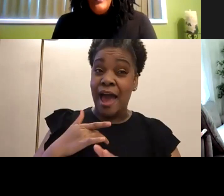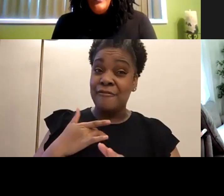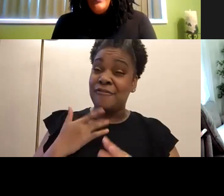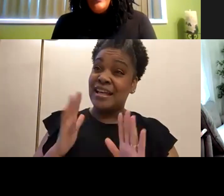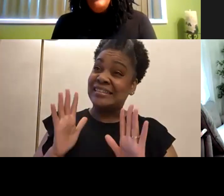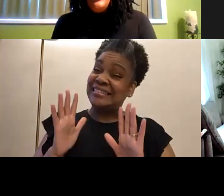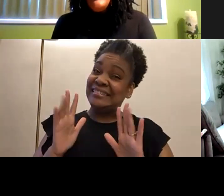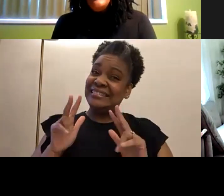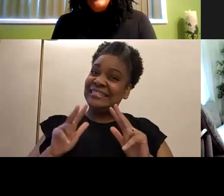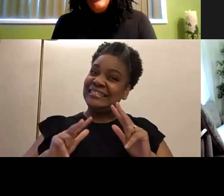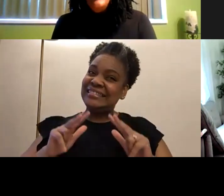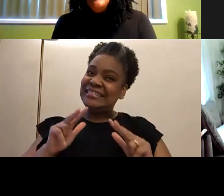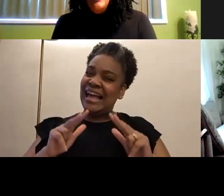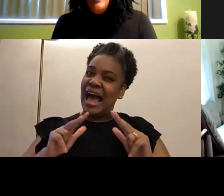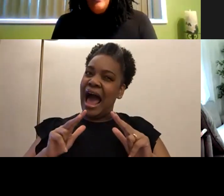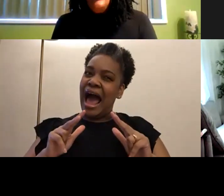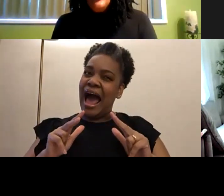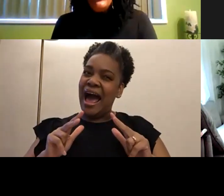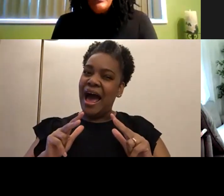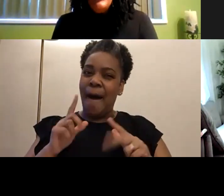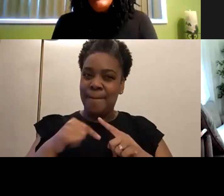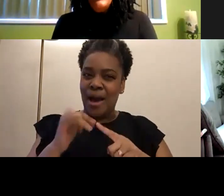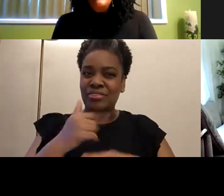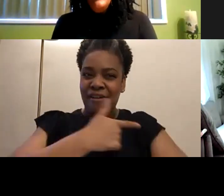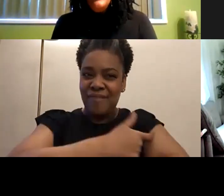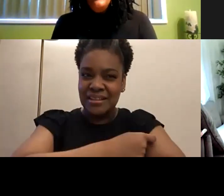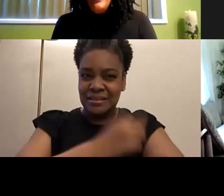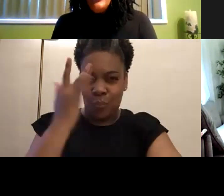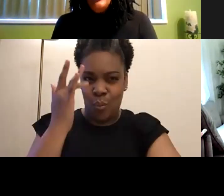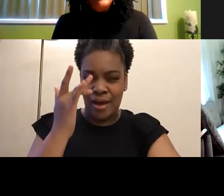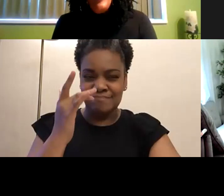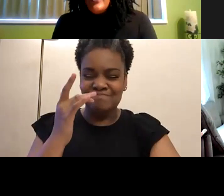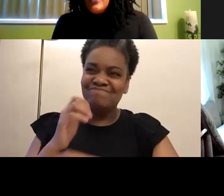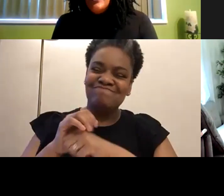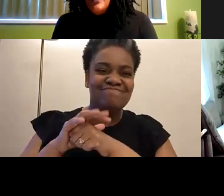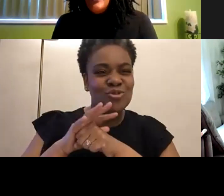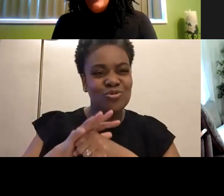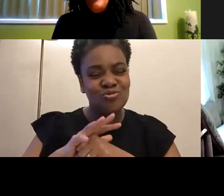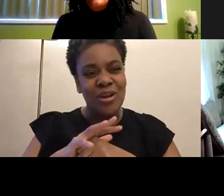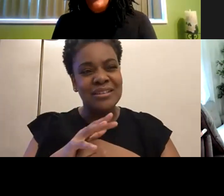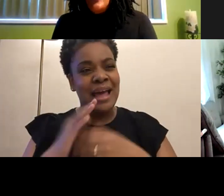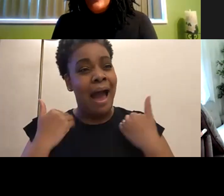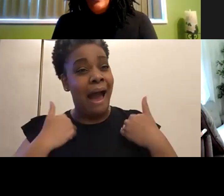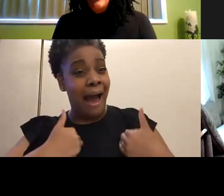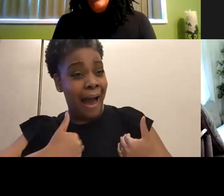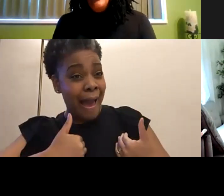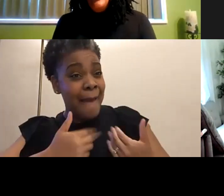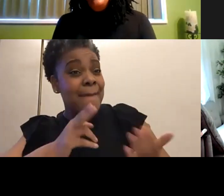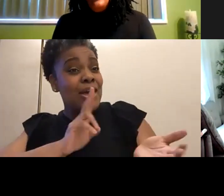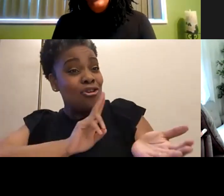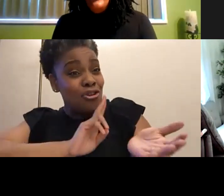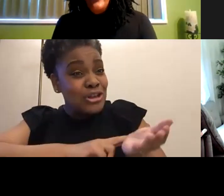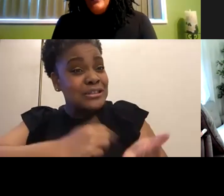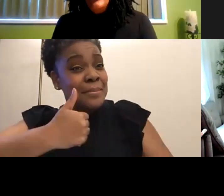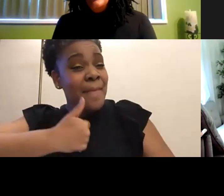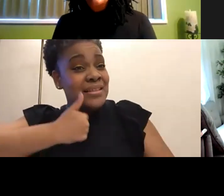vaccine because again, mistrust, misinformation. Although I'm a registered nurse and I'm exposed in